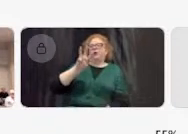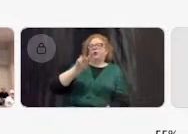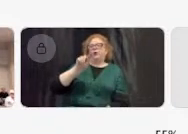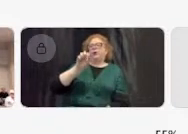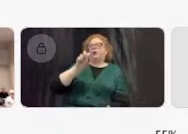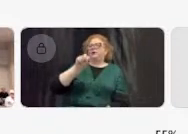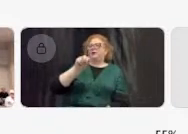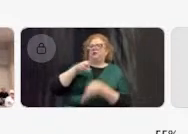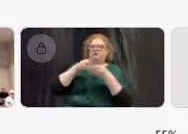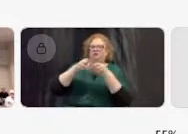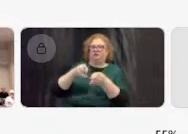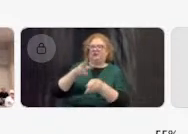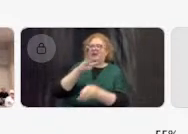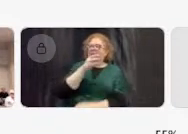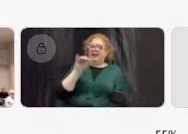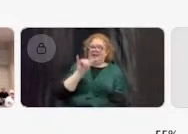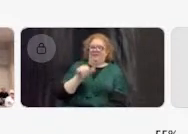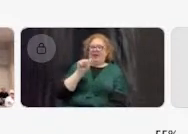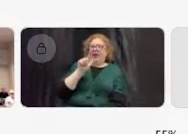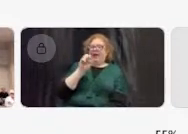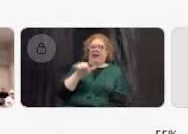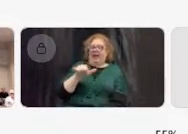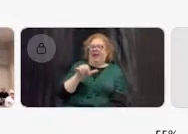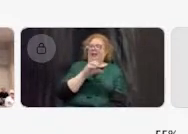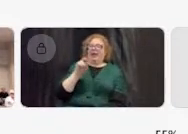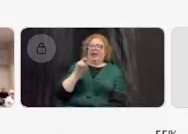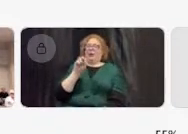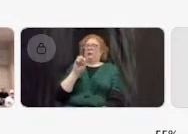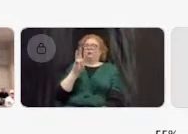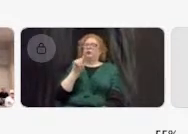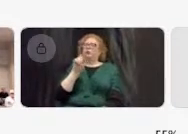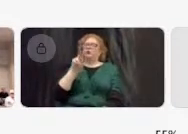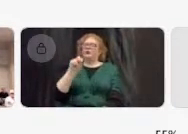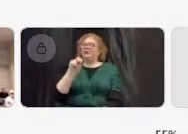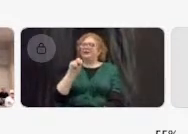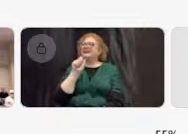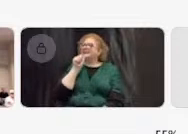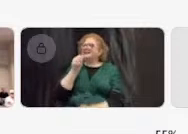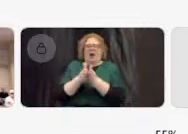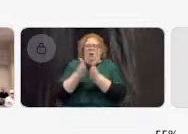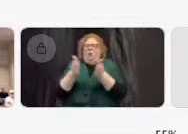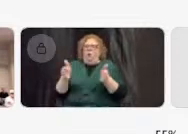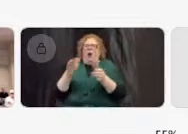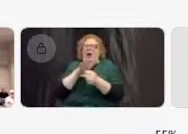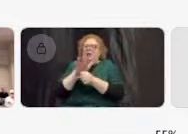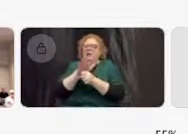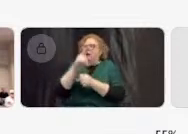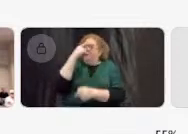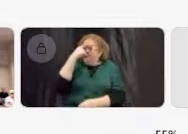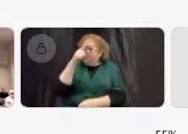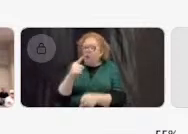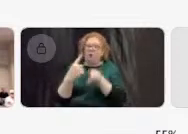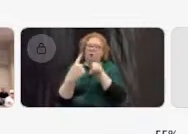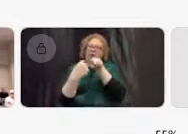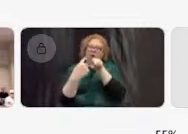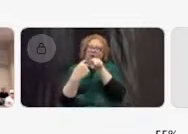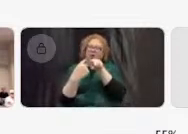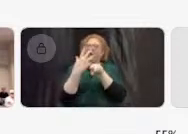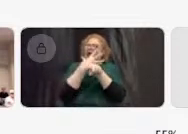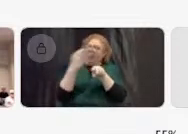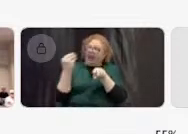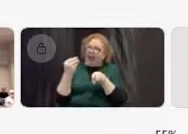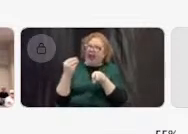the alley nor Newton are wide enough to accommodate two-way traffic, let alone to be navigable